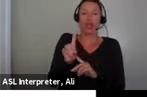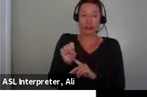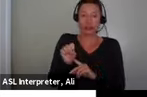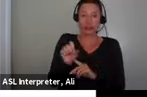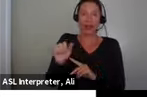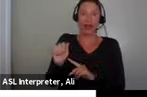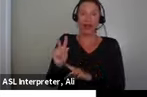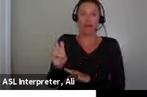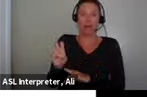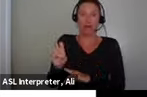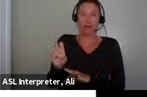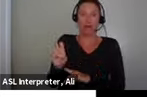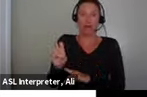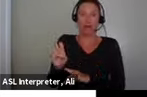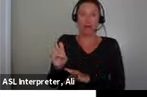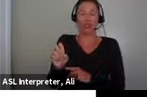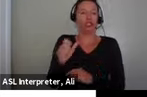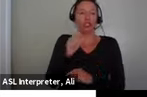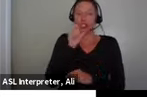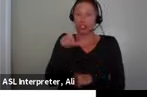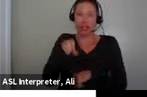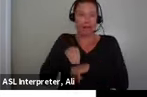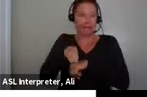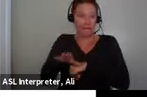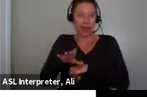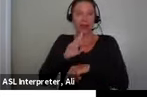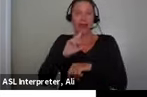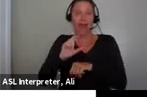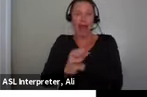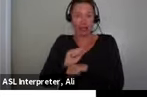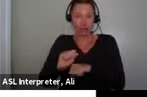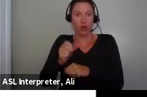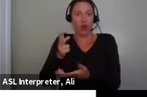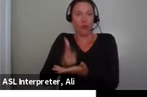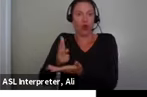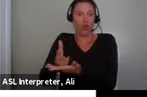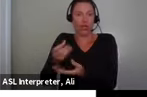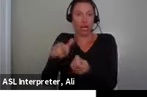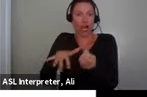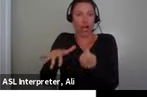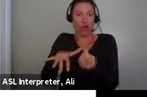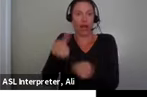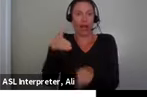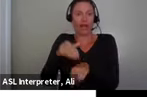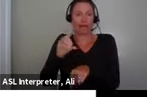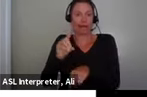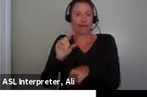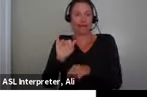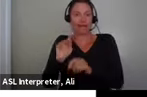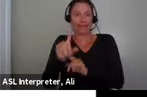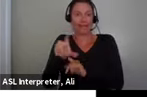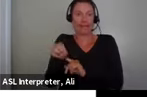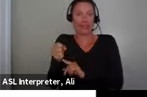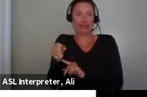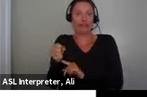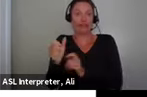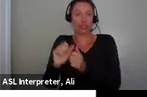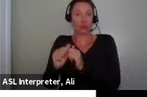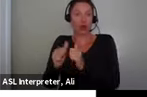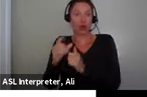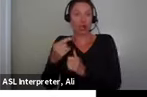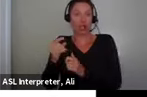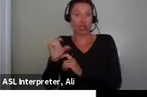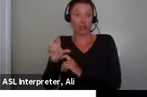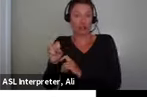and not having an effect on the actual parking areas within Dick's Sporting Goods. So what does that impact have